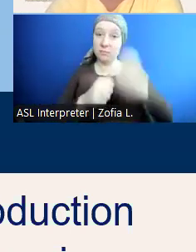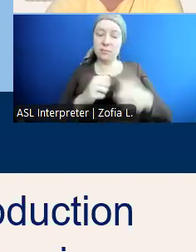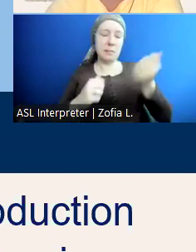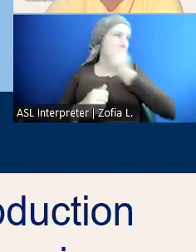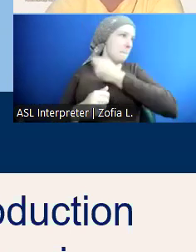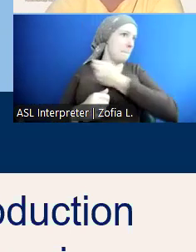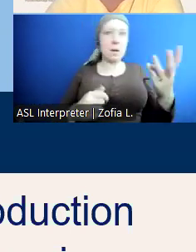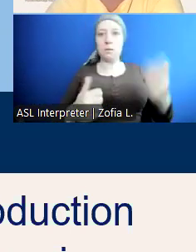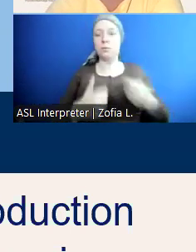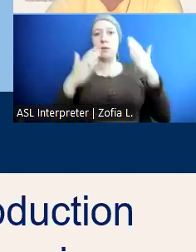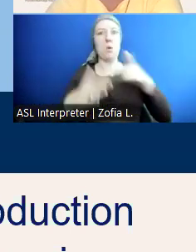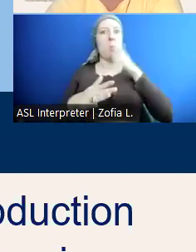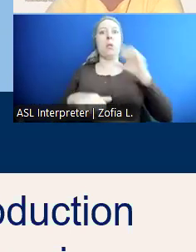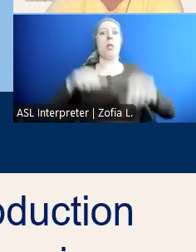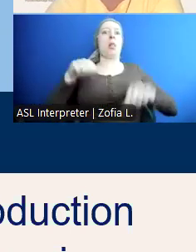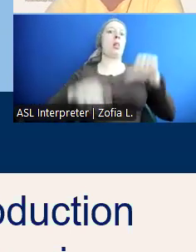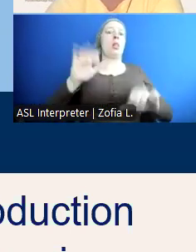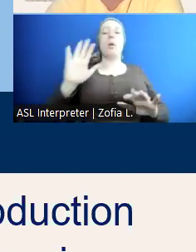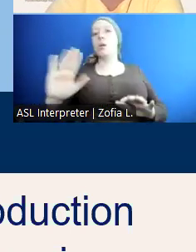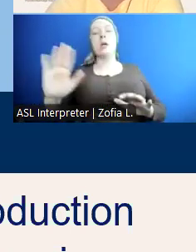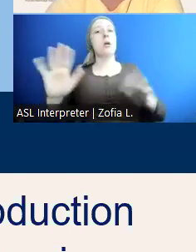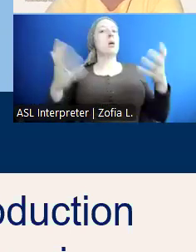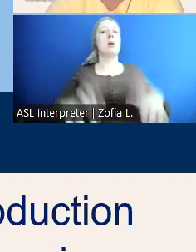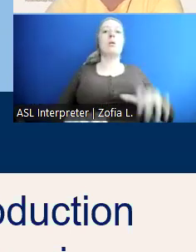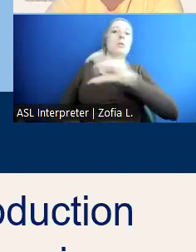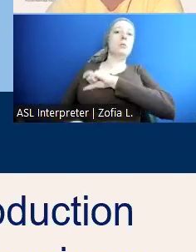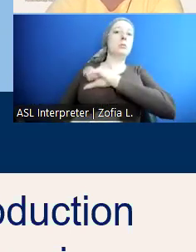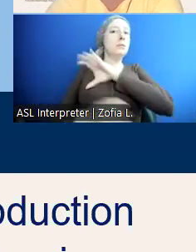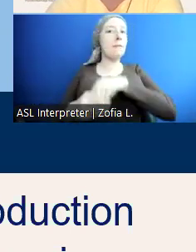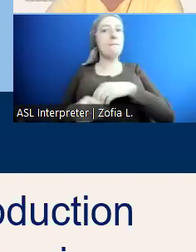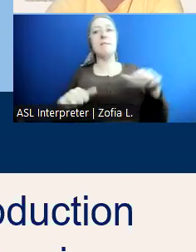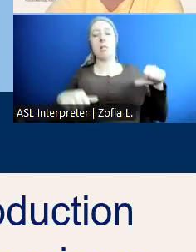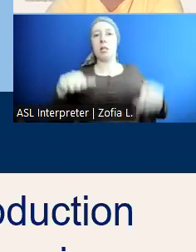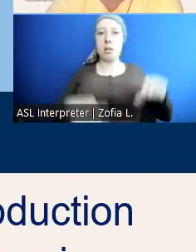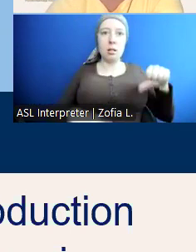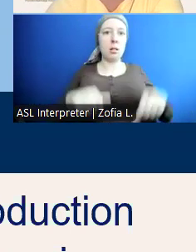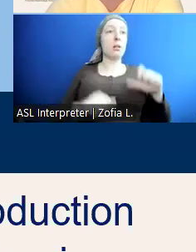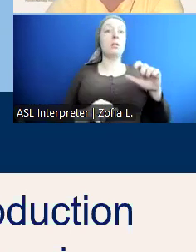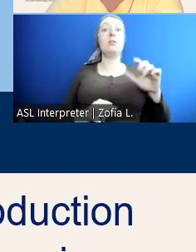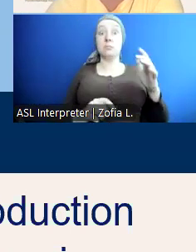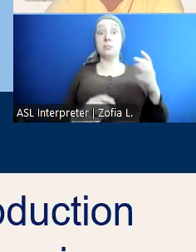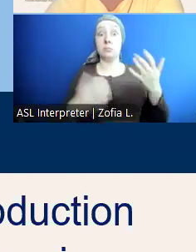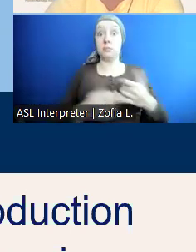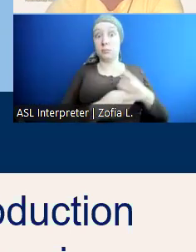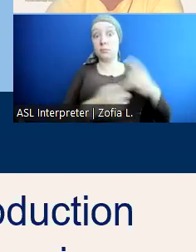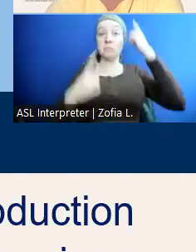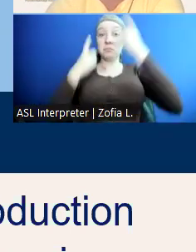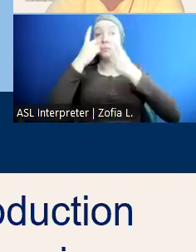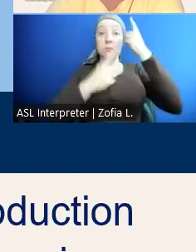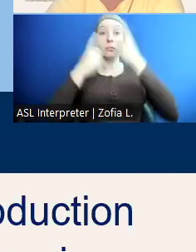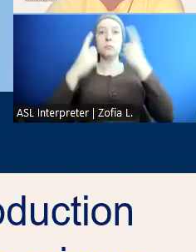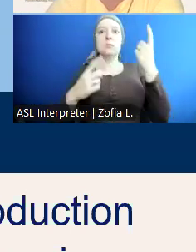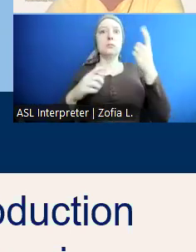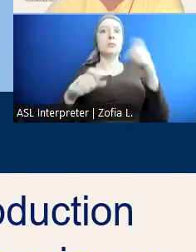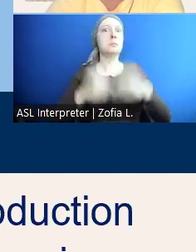survivors who will be hesitant to involve law enforcement, particularly as they think about the criminal